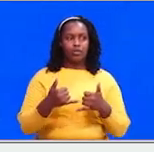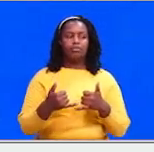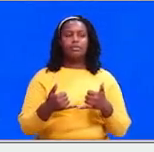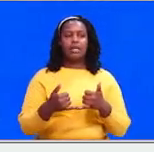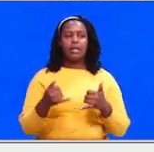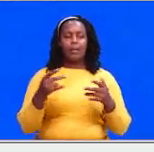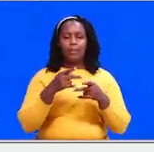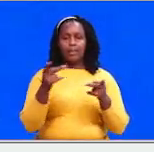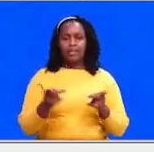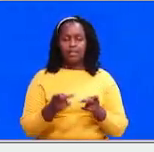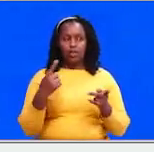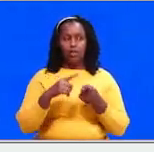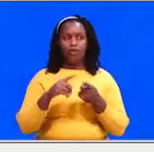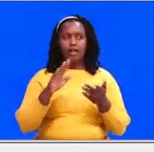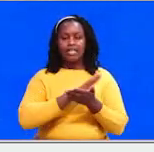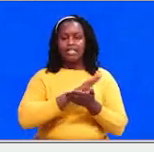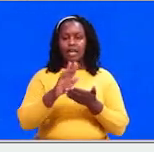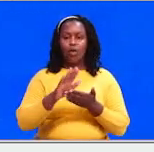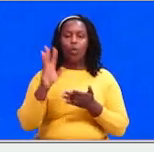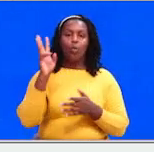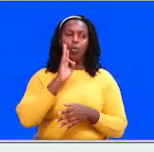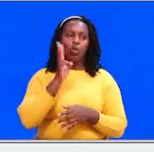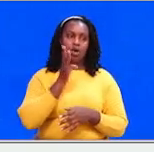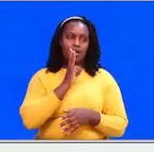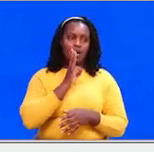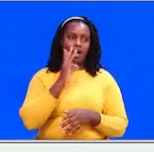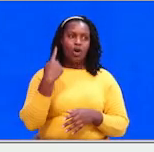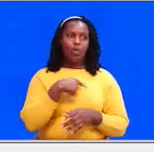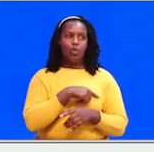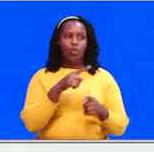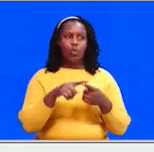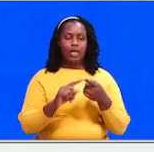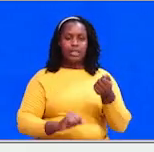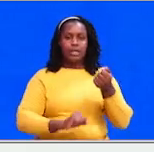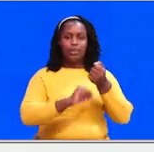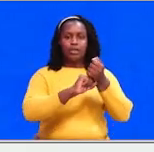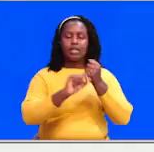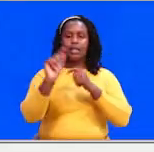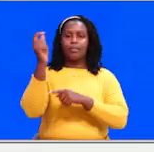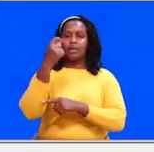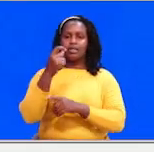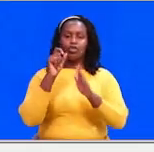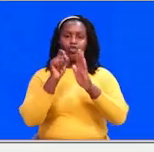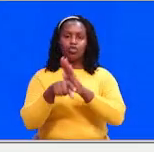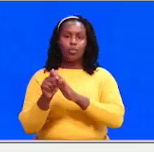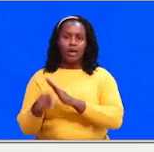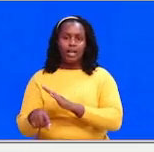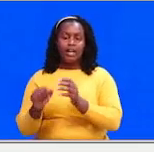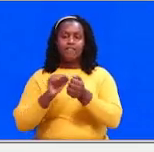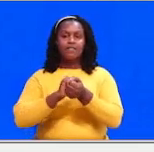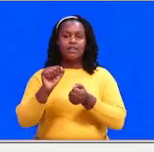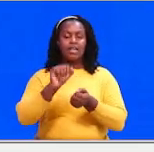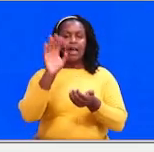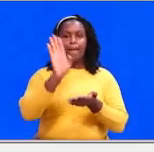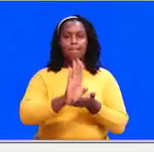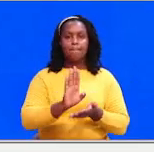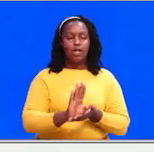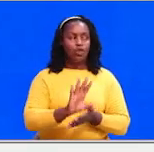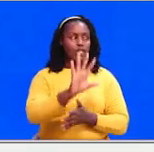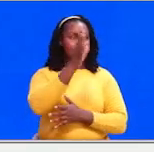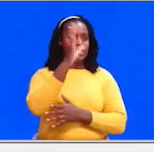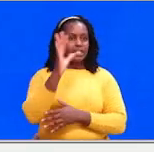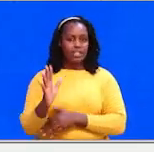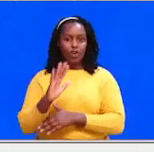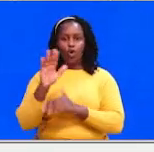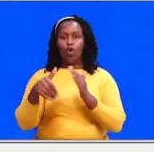of recycled water. So we can support the president to plant the 15 billion trees by recycling all the sewage in